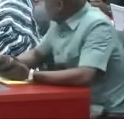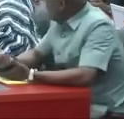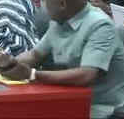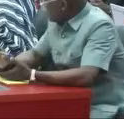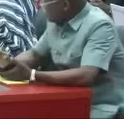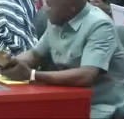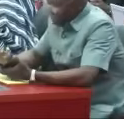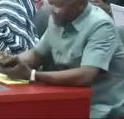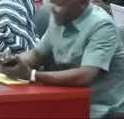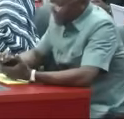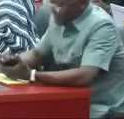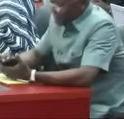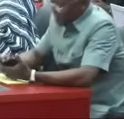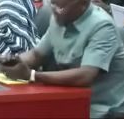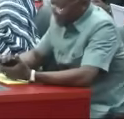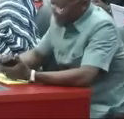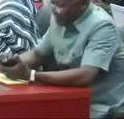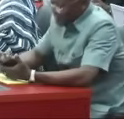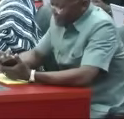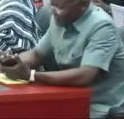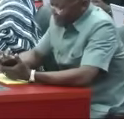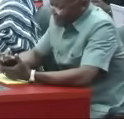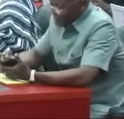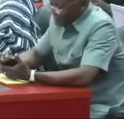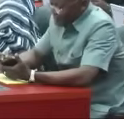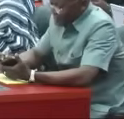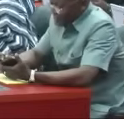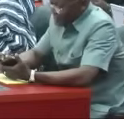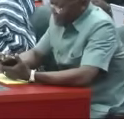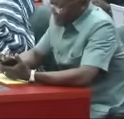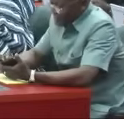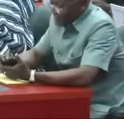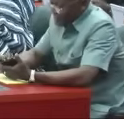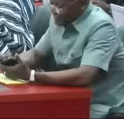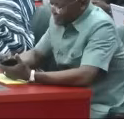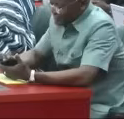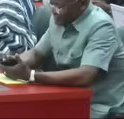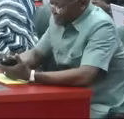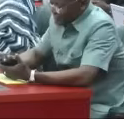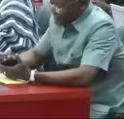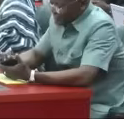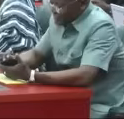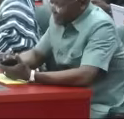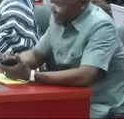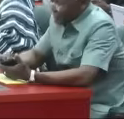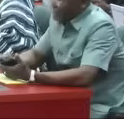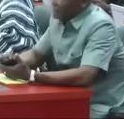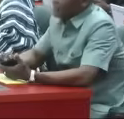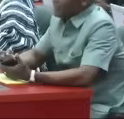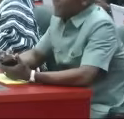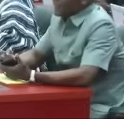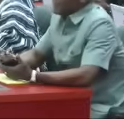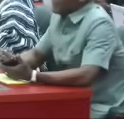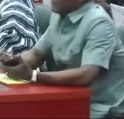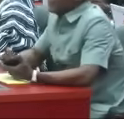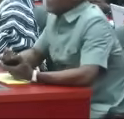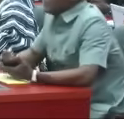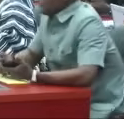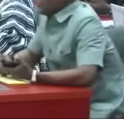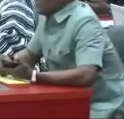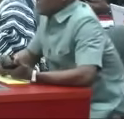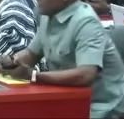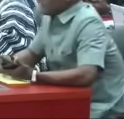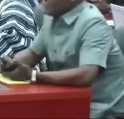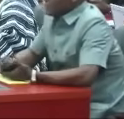move that motion number 29 on today's order paper, page 13, be moved today. Mr. Speaker, in